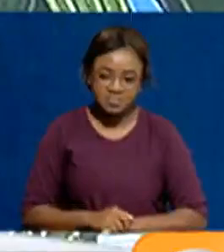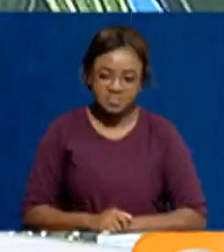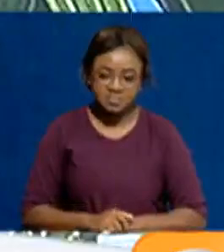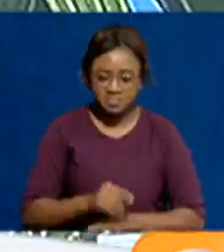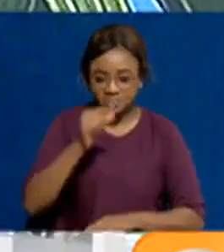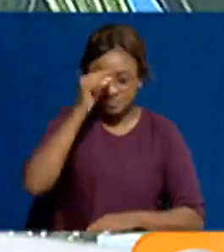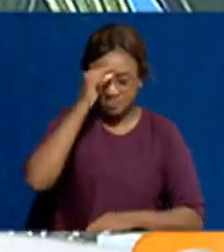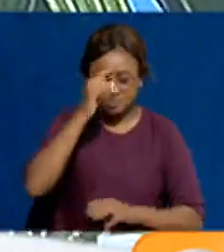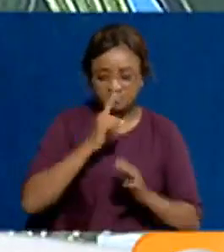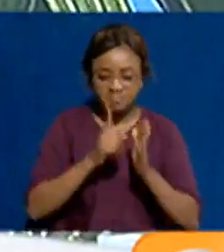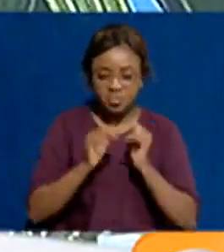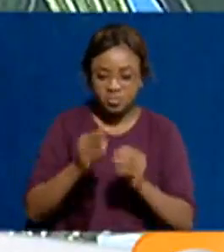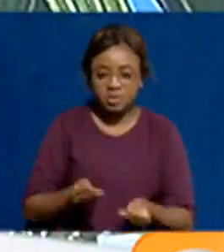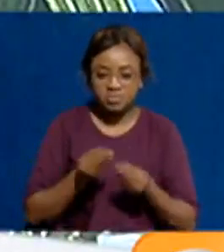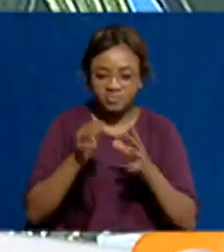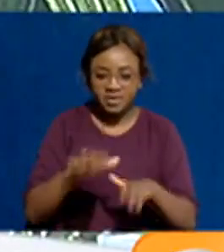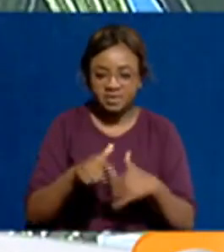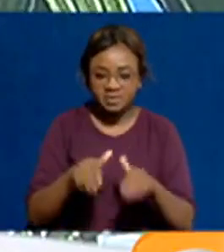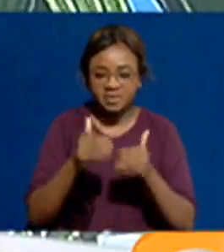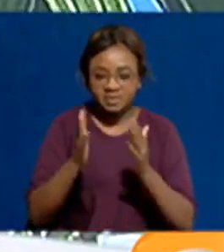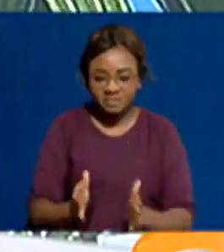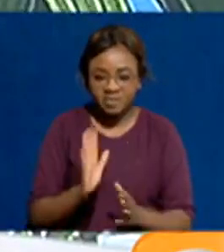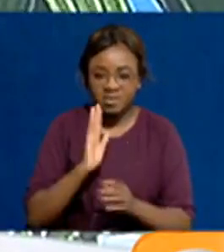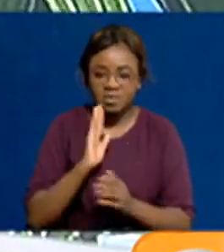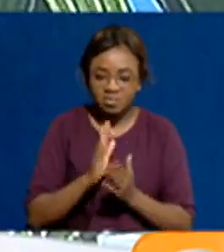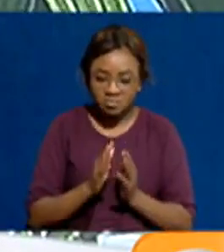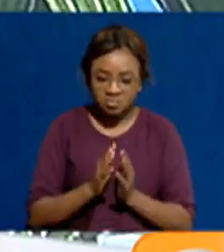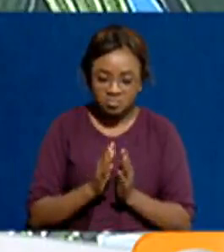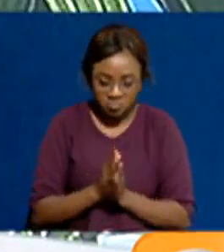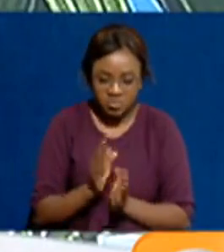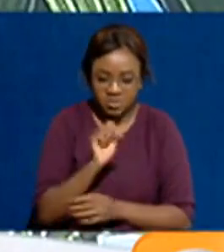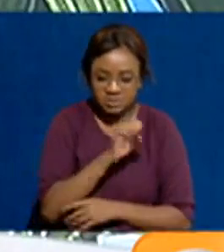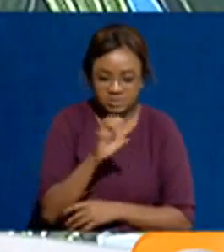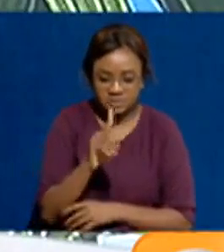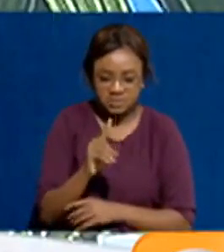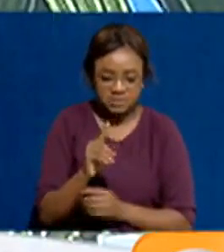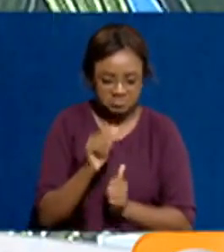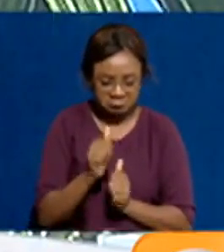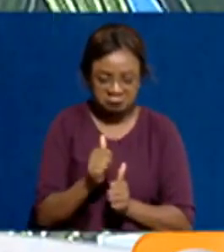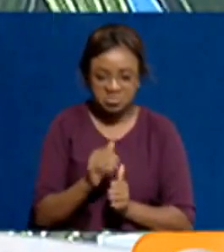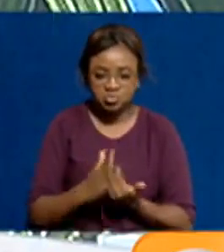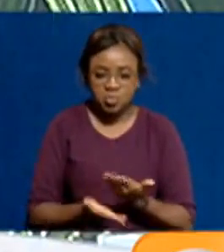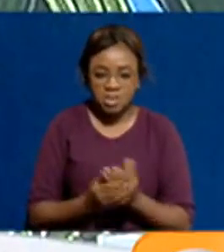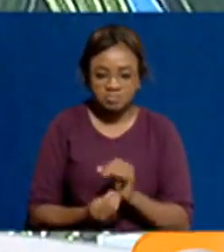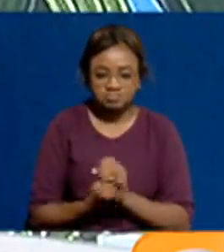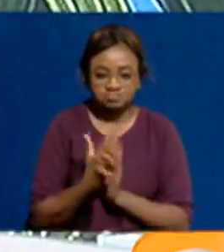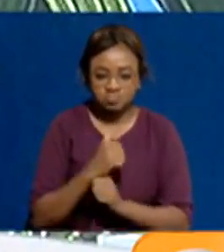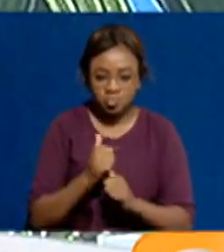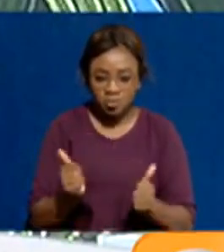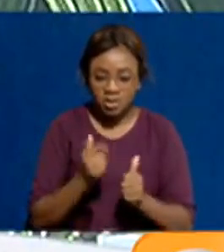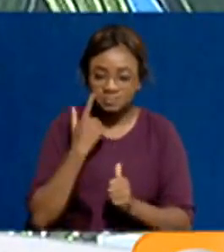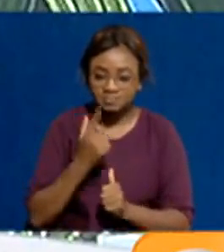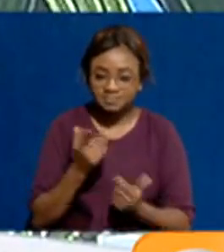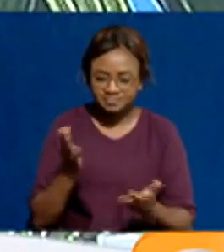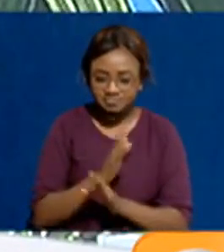The government is set to provide farmers with hybrid maize seeds next year in a bid to boost production. This follows the conclusion of